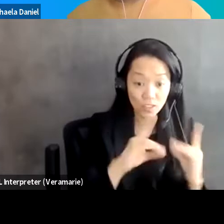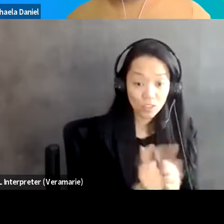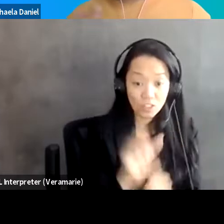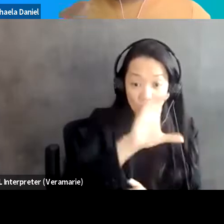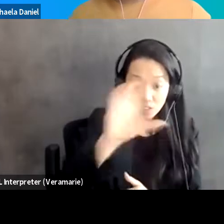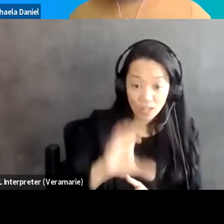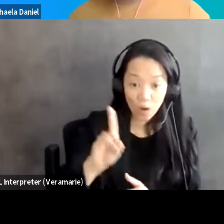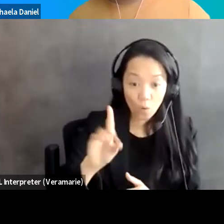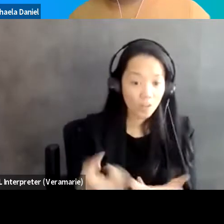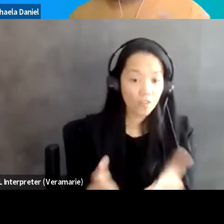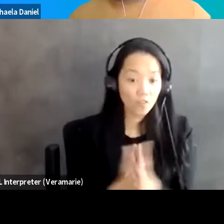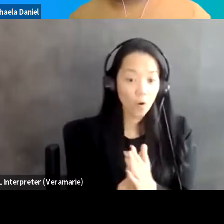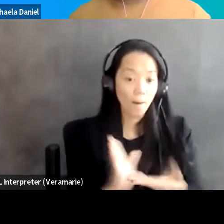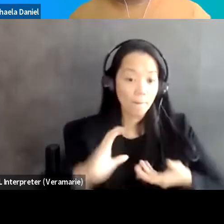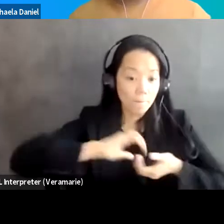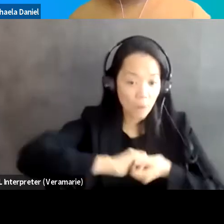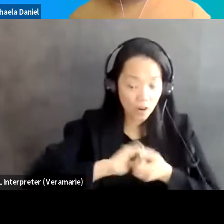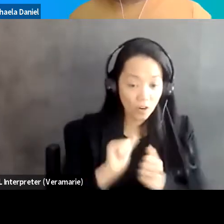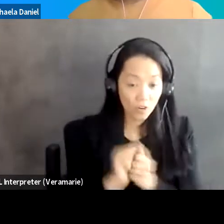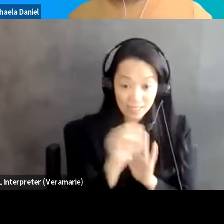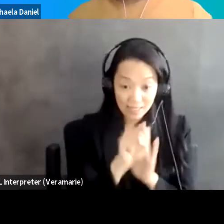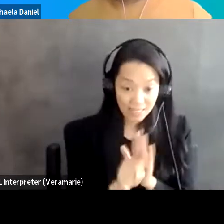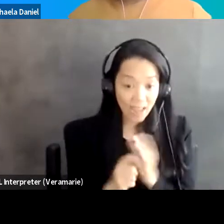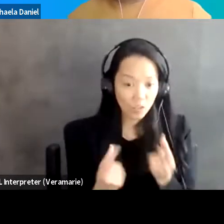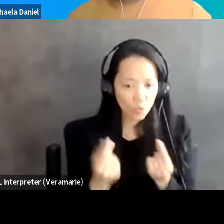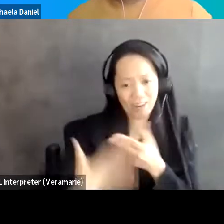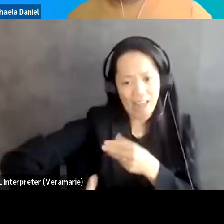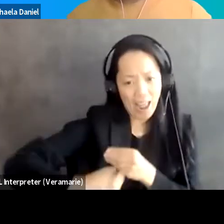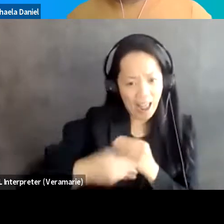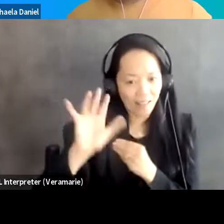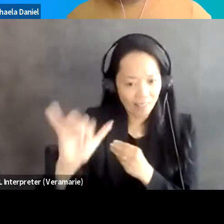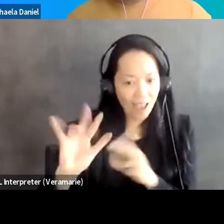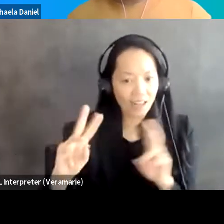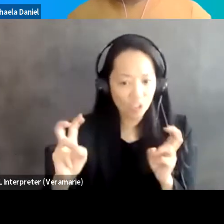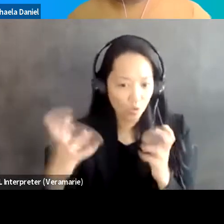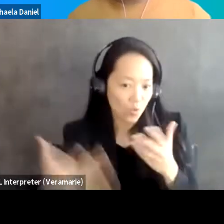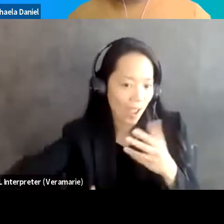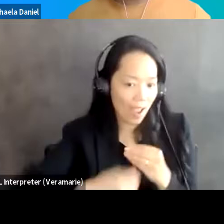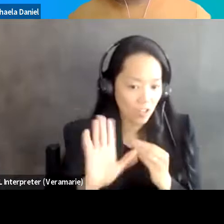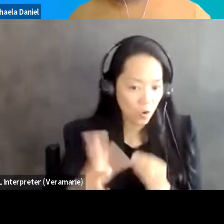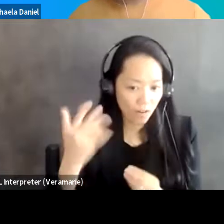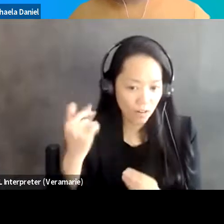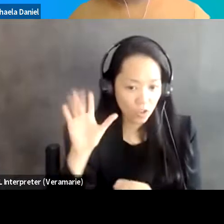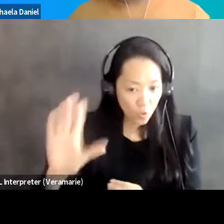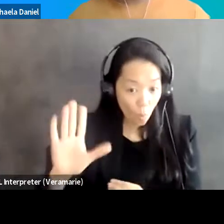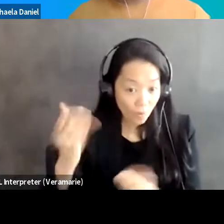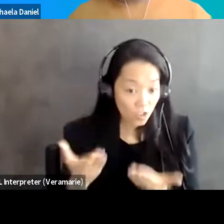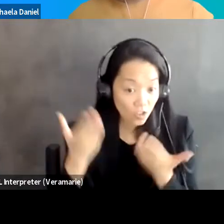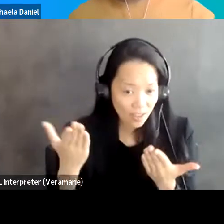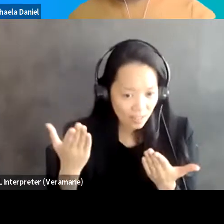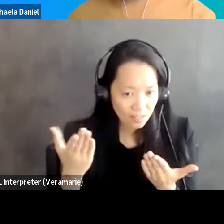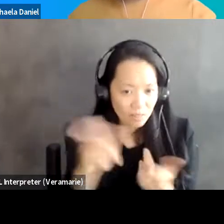wards specifically for partners and states that we're working in. So we're always very ready and able to hear suggestions that you may have.